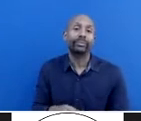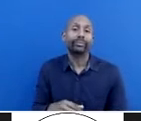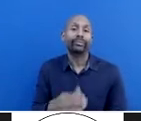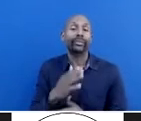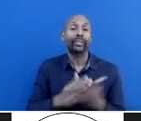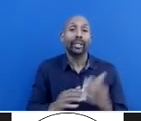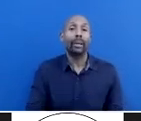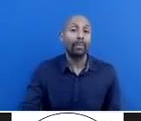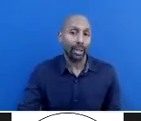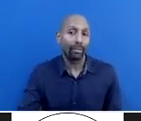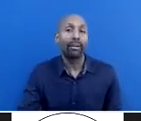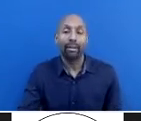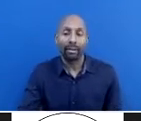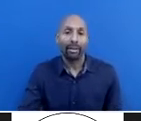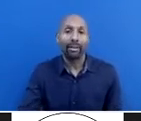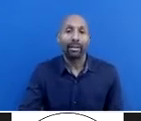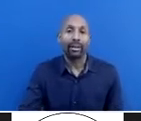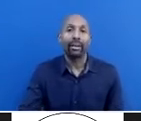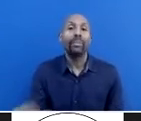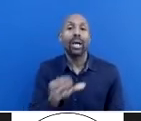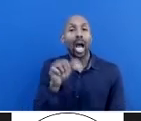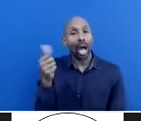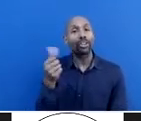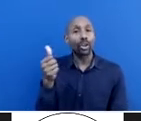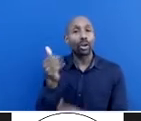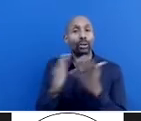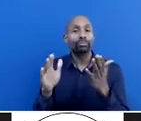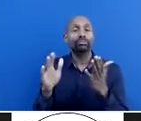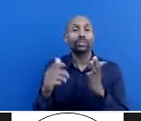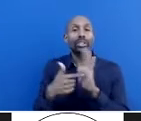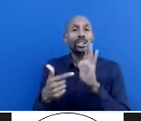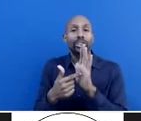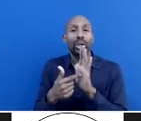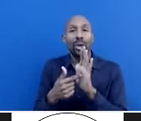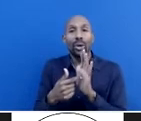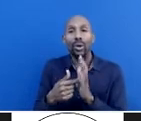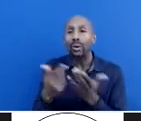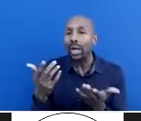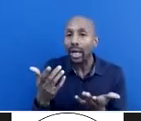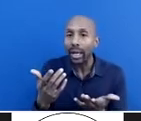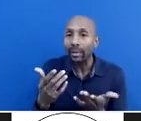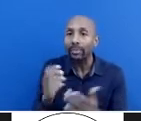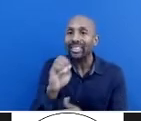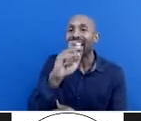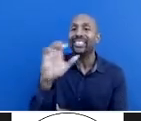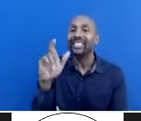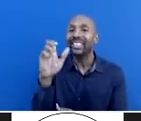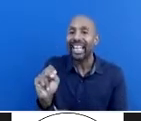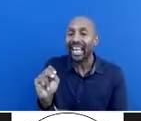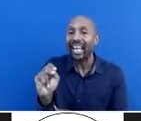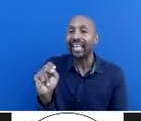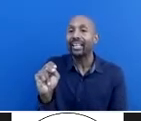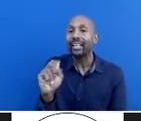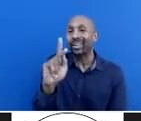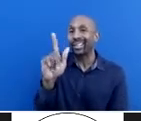a piece back there entitled Grand Verbalizer, What Time Is It? For those of you who are fans of late 80s hip hop, these